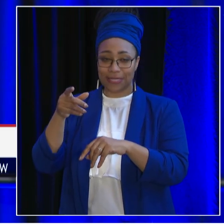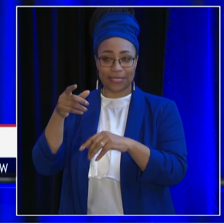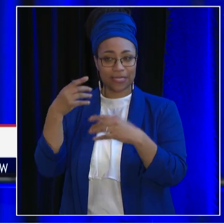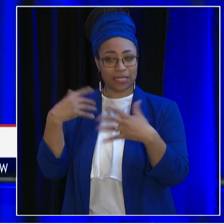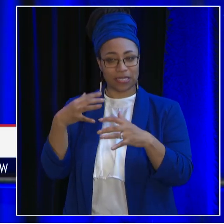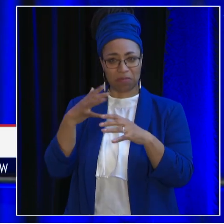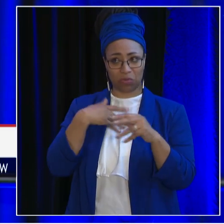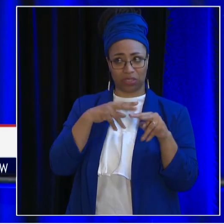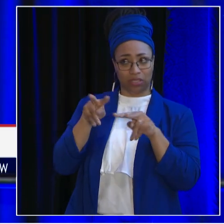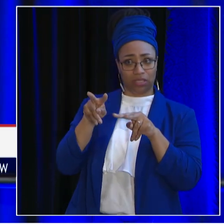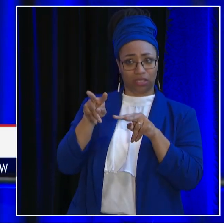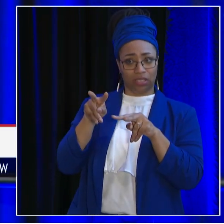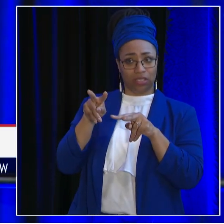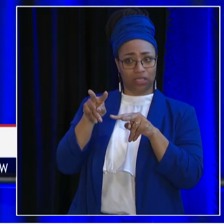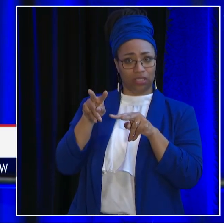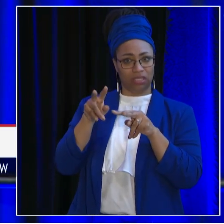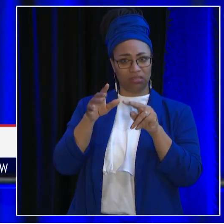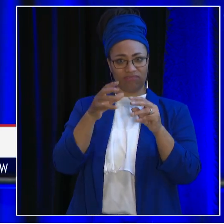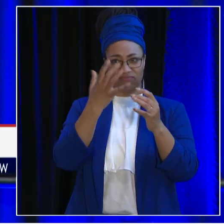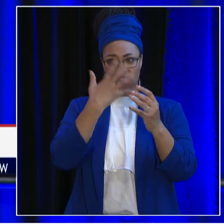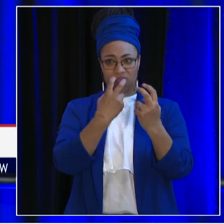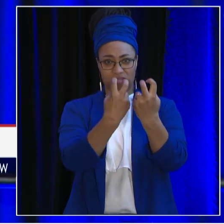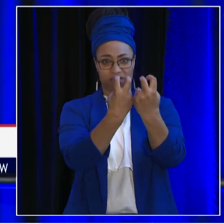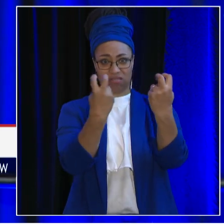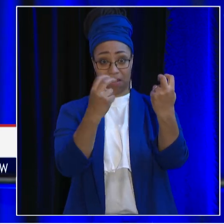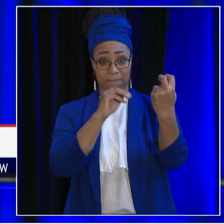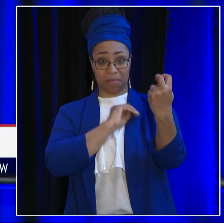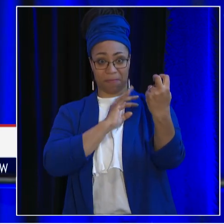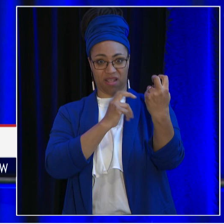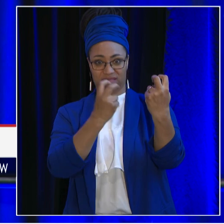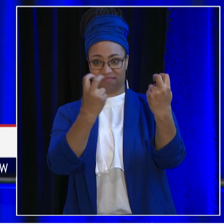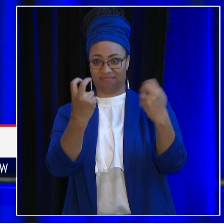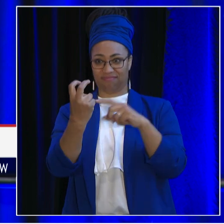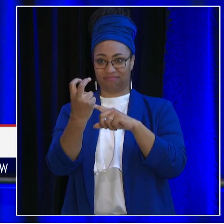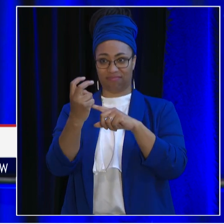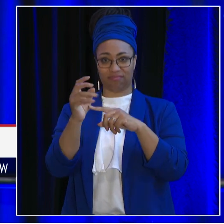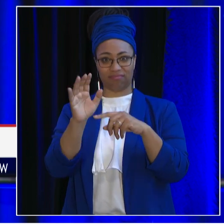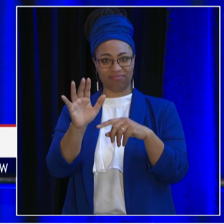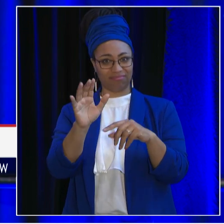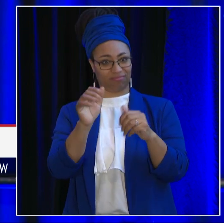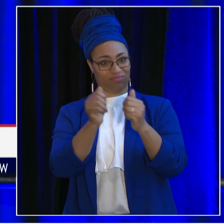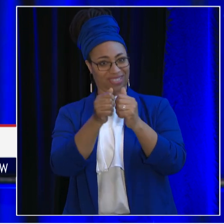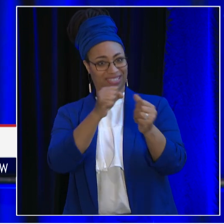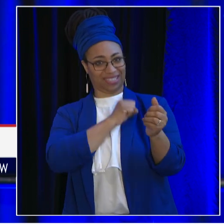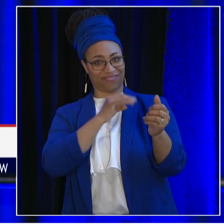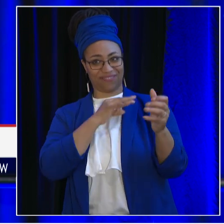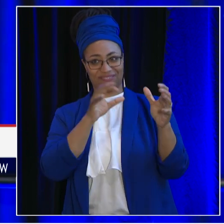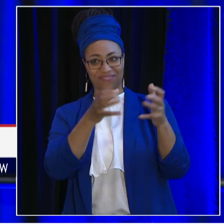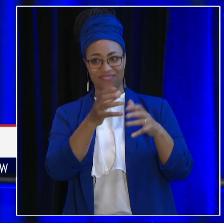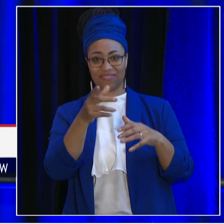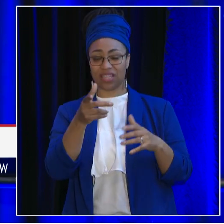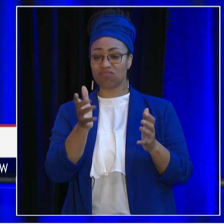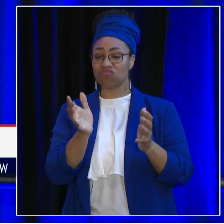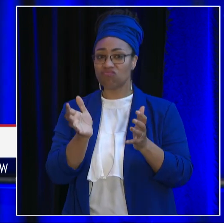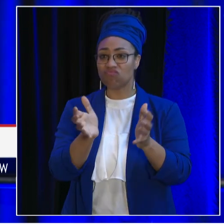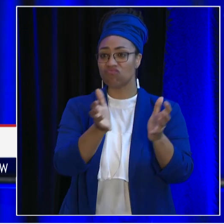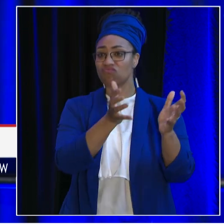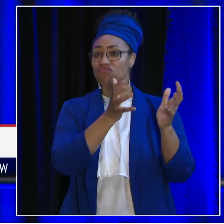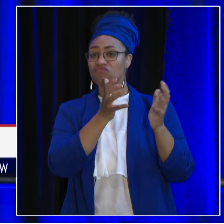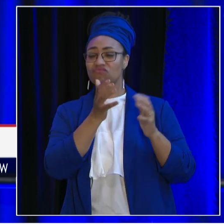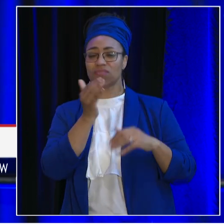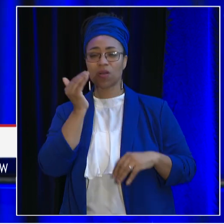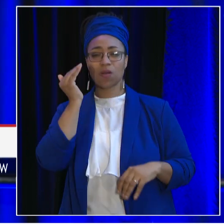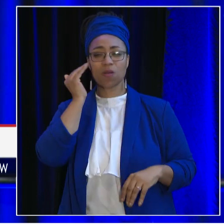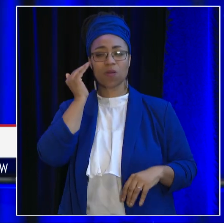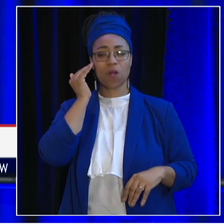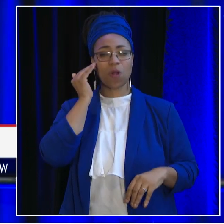front row and I see your mayor there with some of her staff. And she'll speak with us, and everyone here knows this, but you should know you have